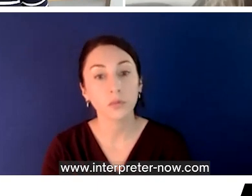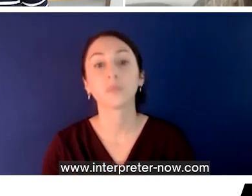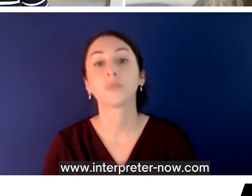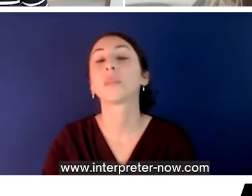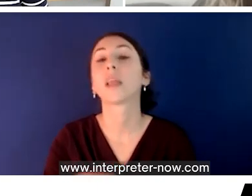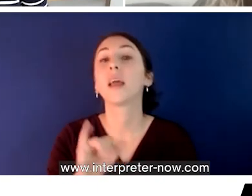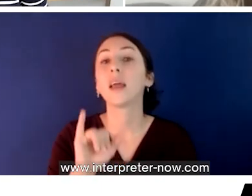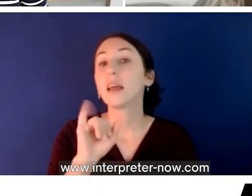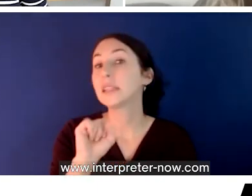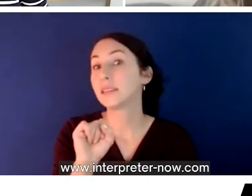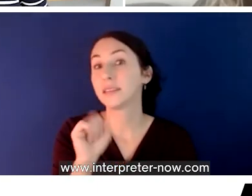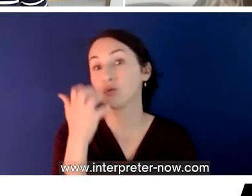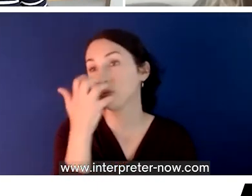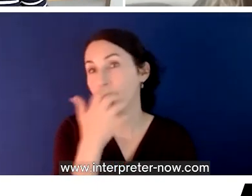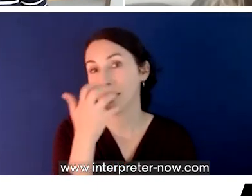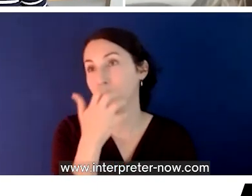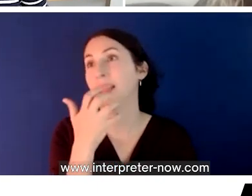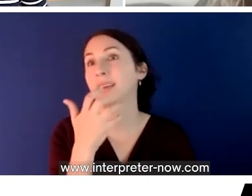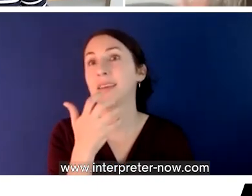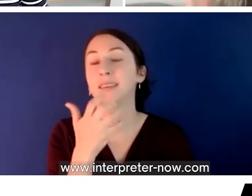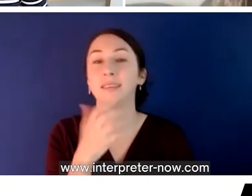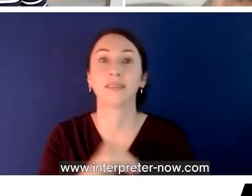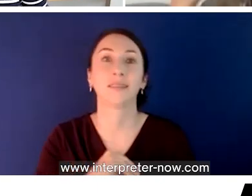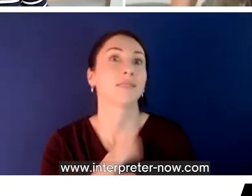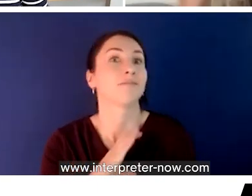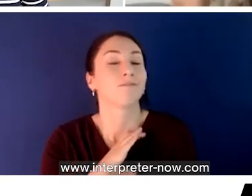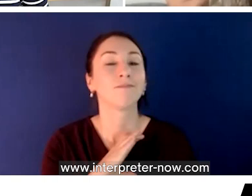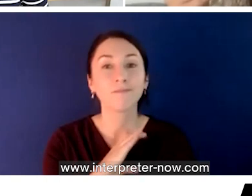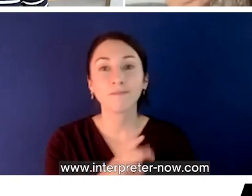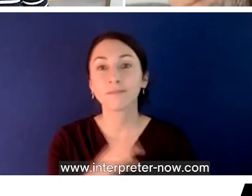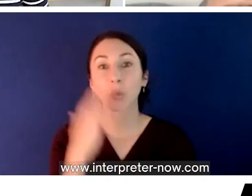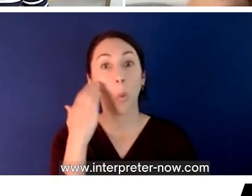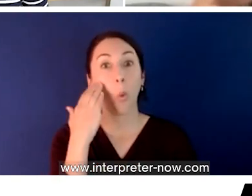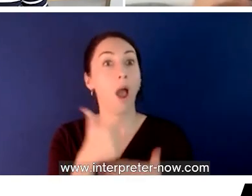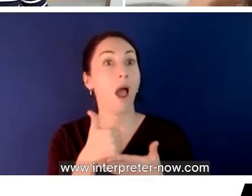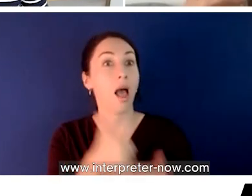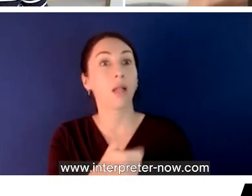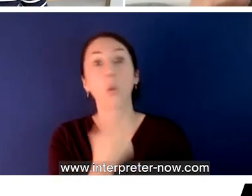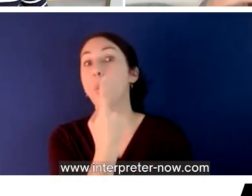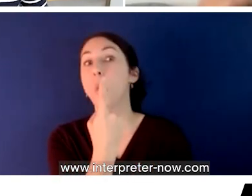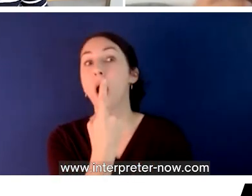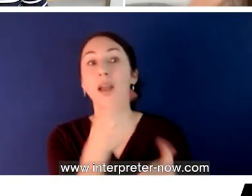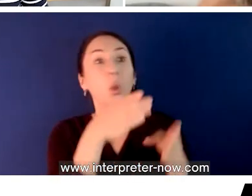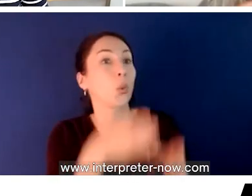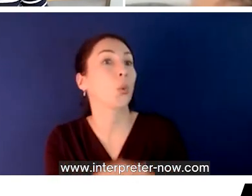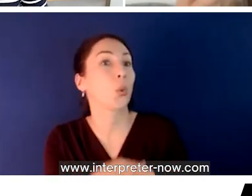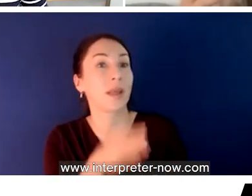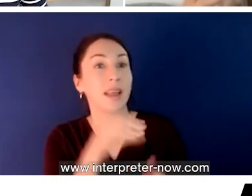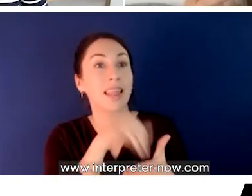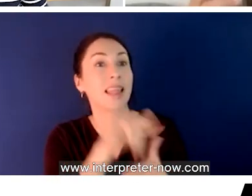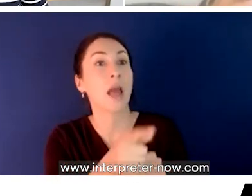is incredibly gratifying. Like, knowing that you are helping one human in a moment when they are